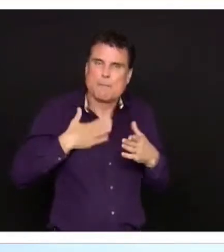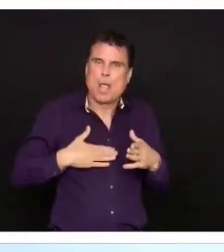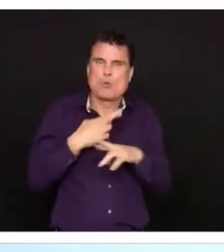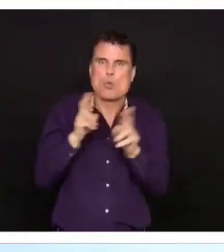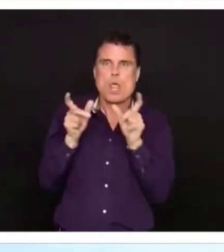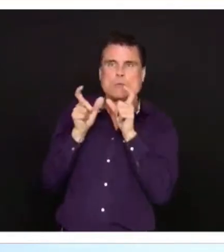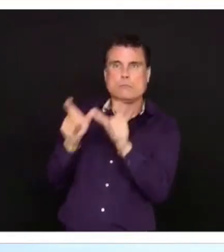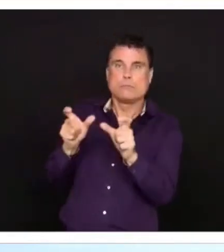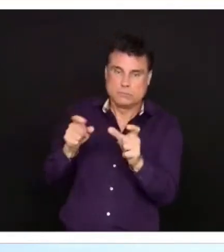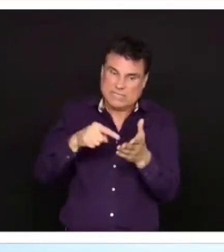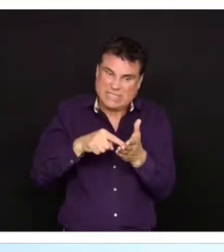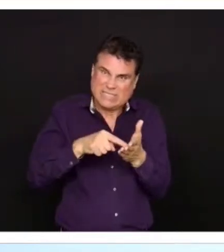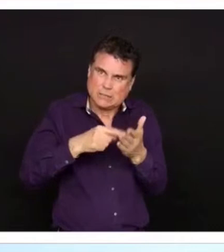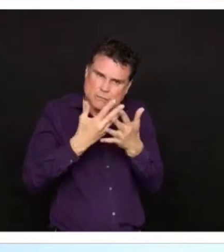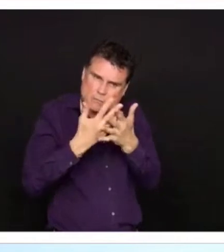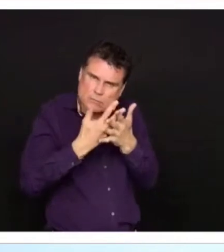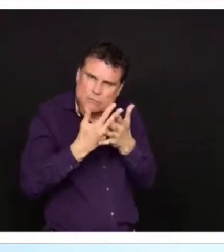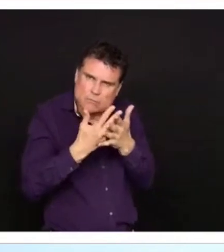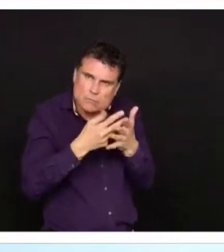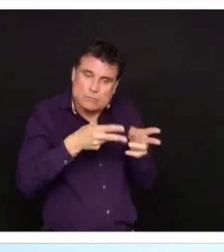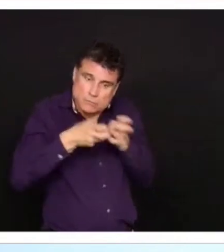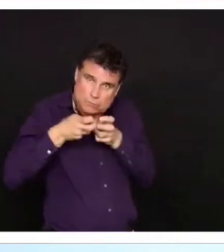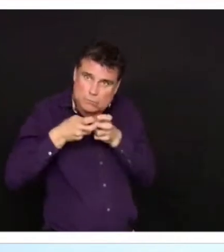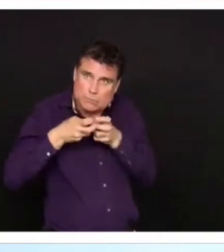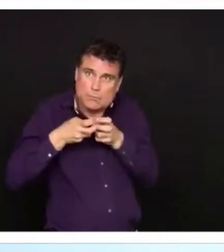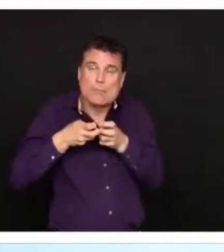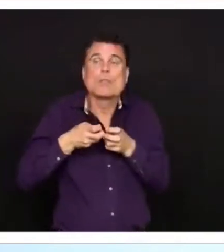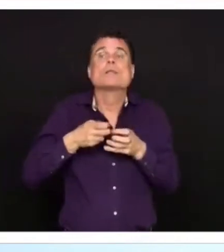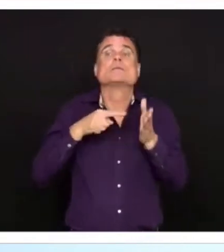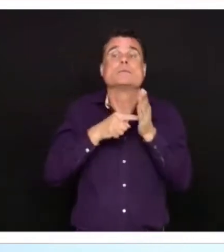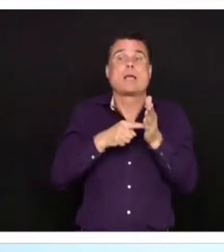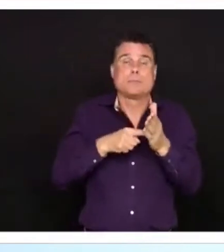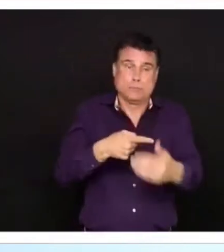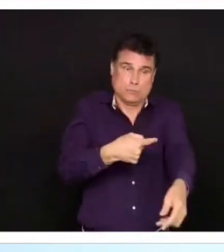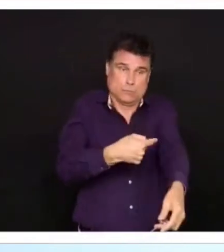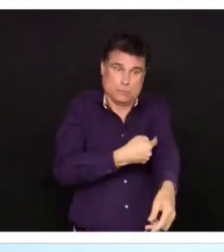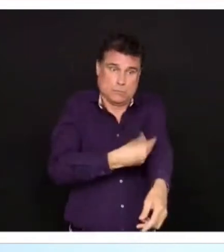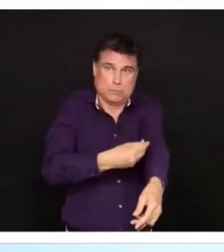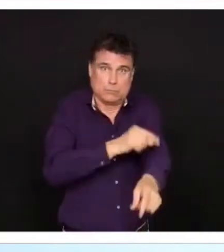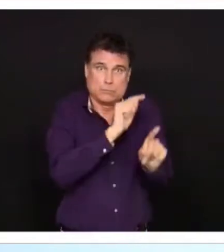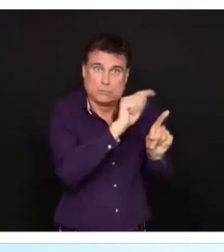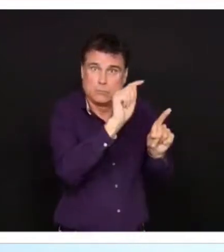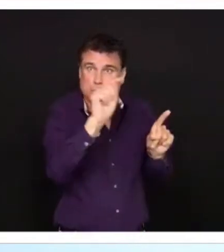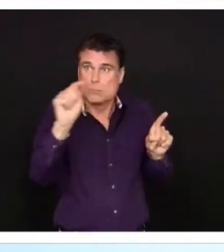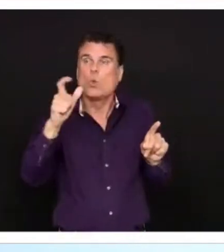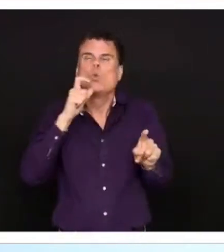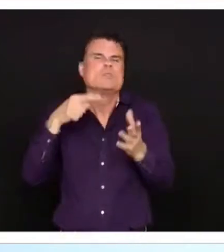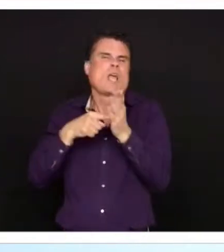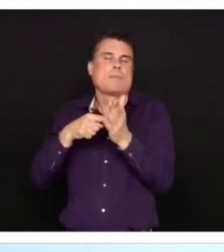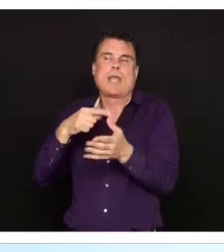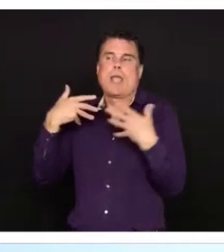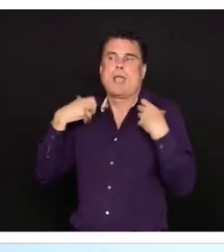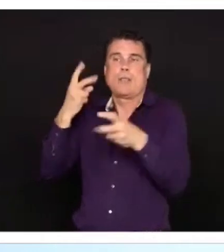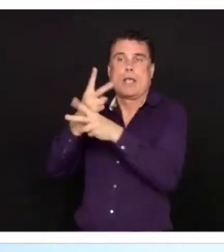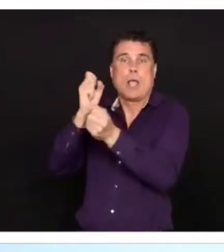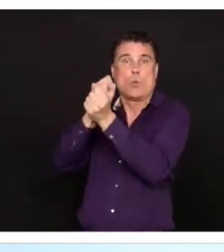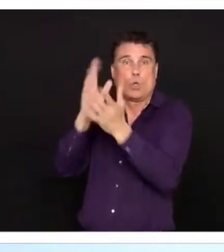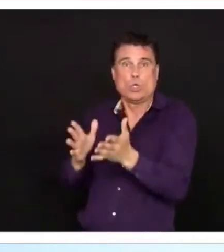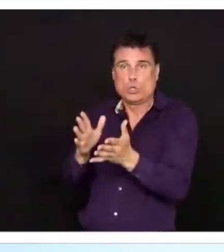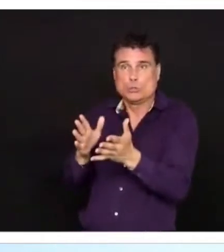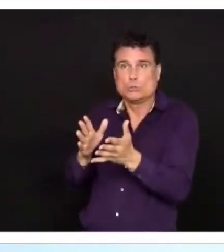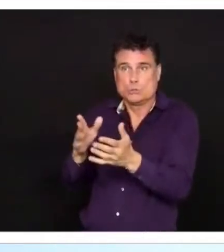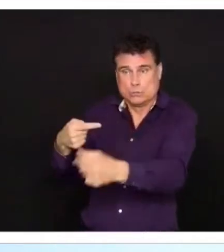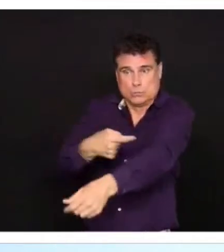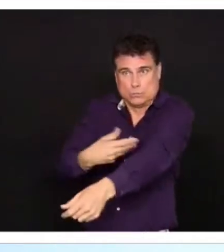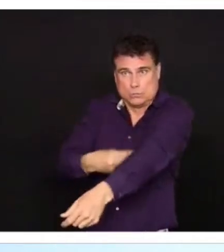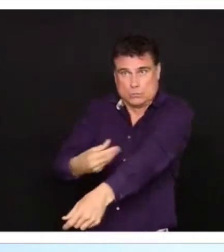around being able to care for people with COVID-19. We also can do broad testing in our community of a sample of